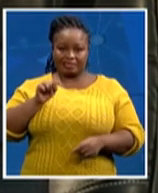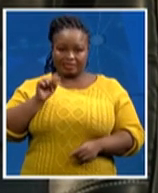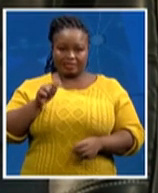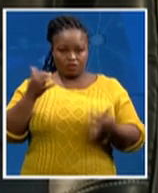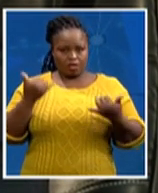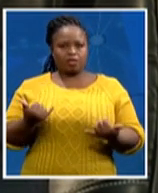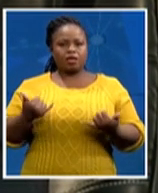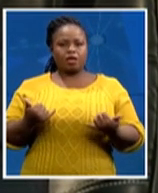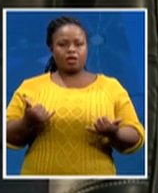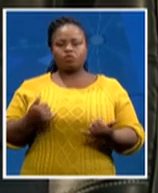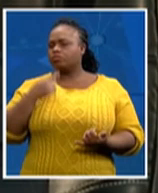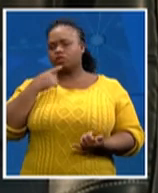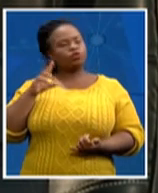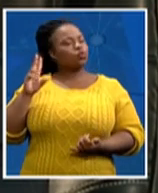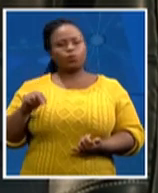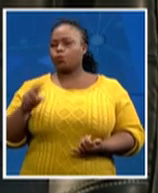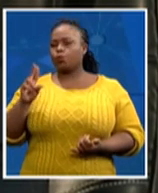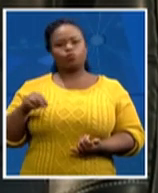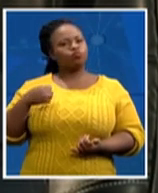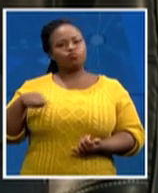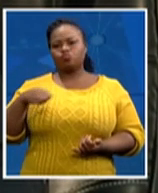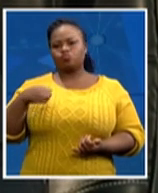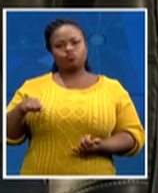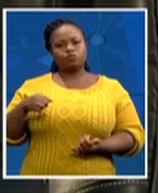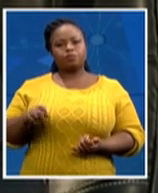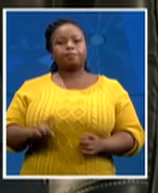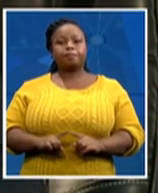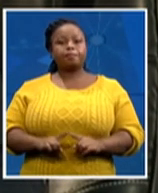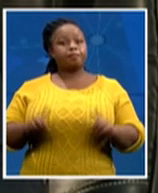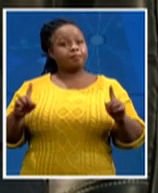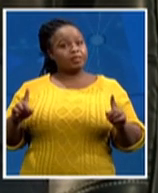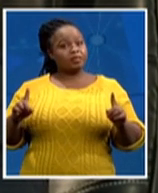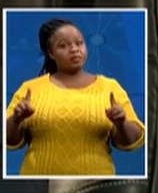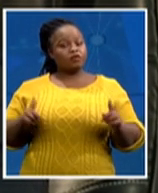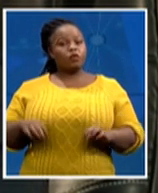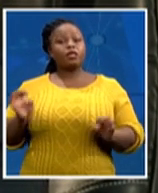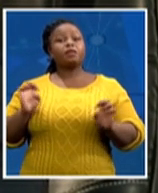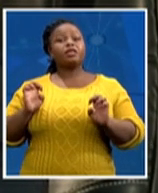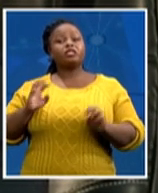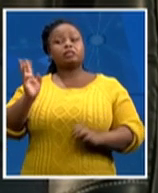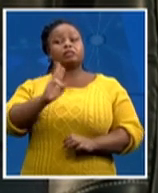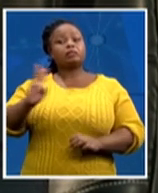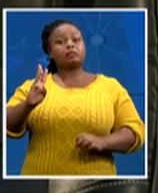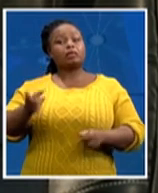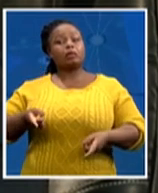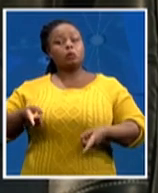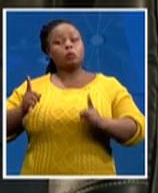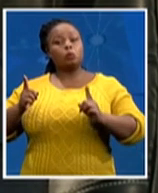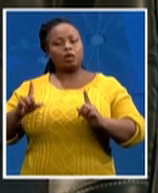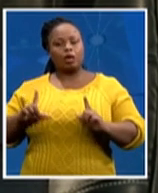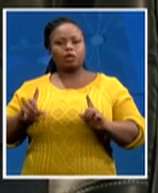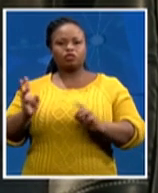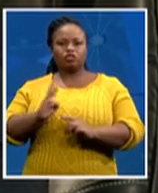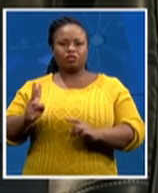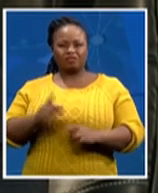But in terms of our emergency early warning site, a 10% increase in cases